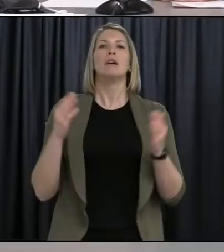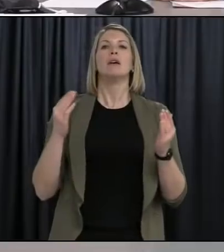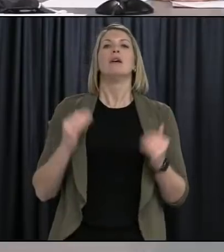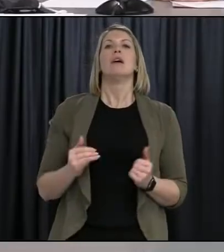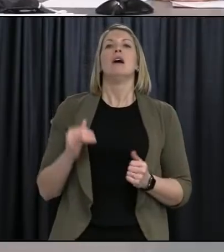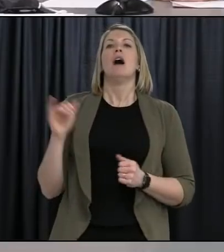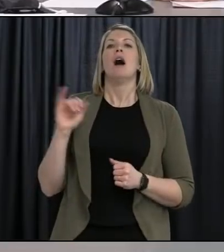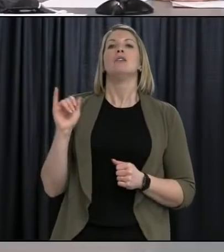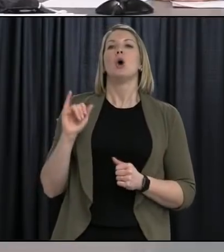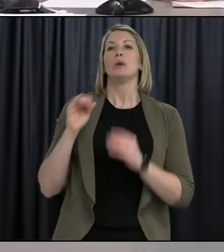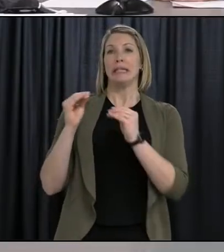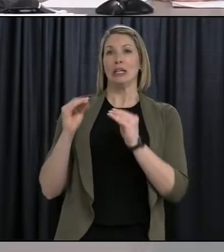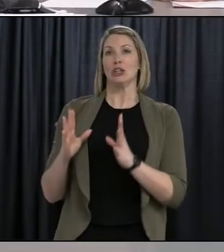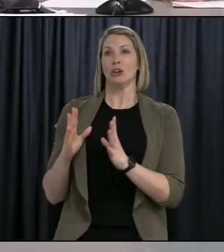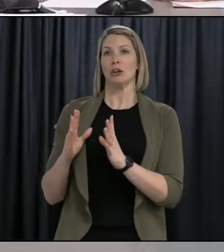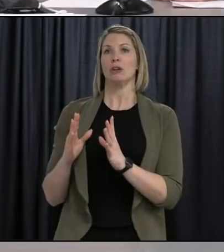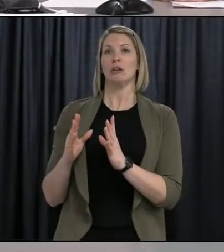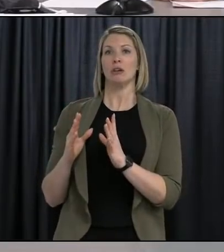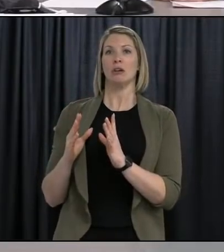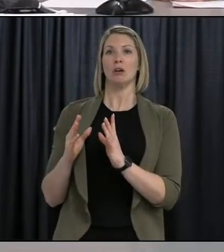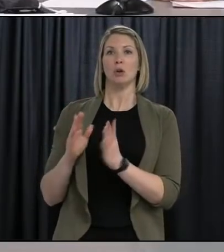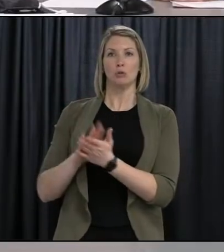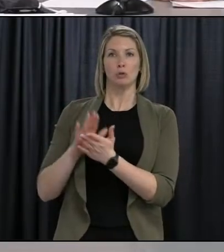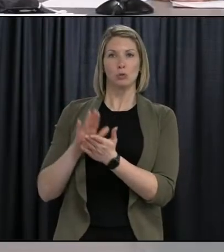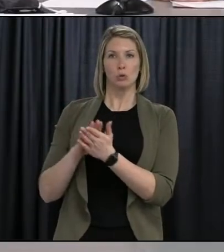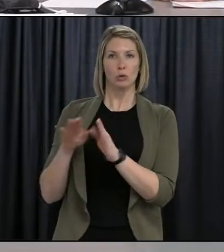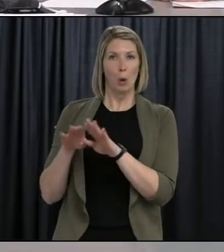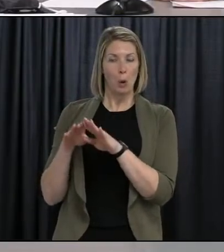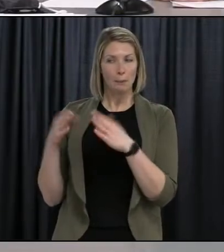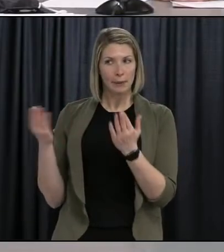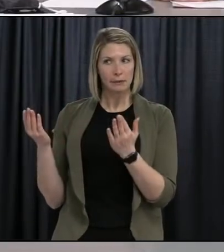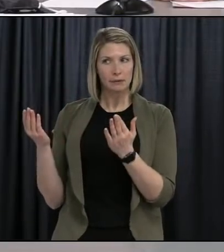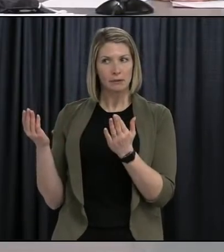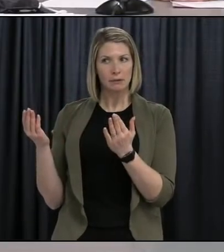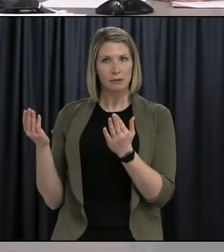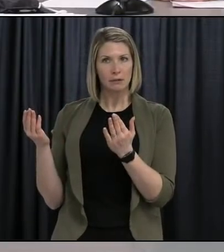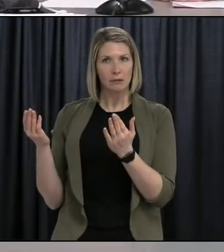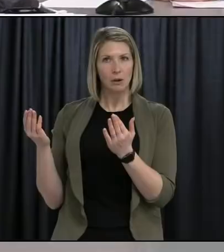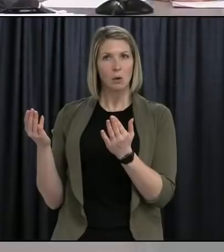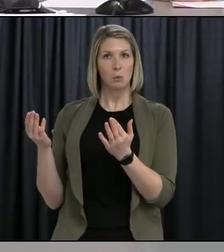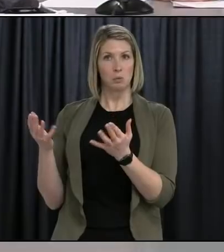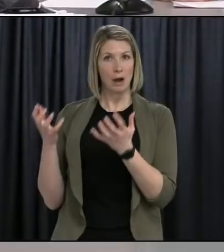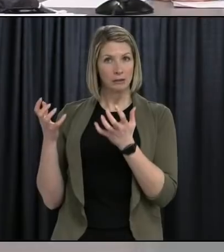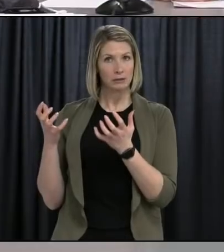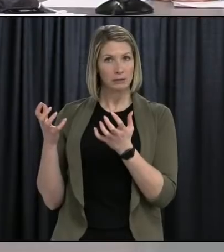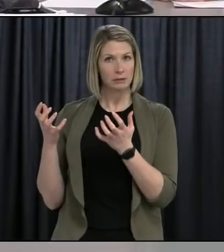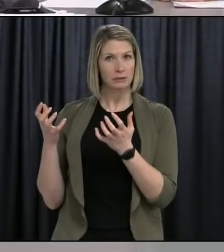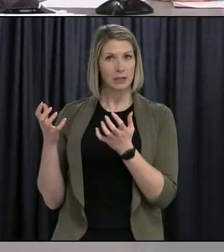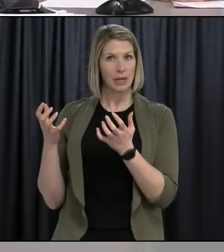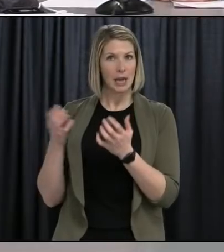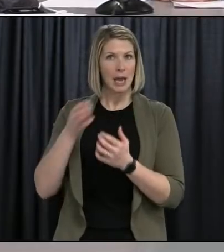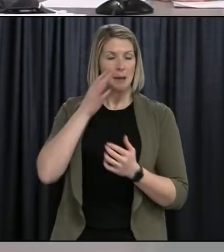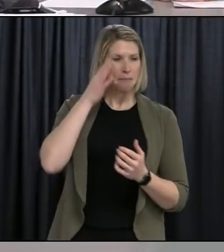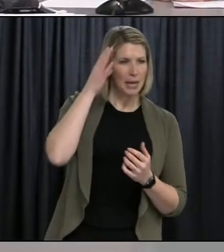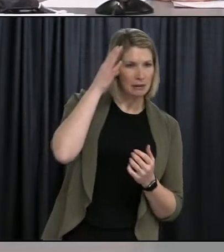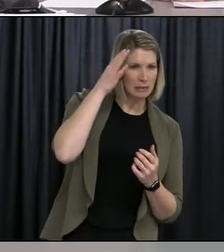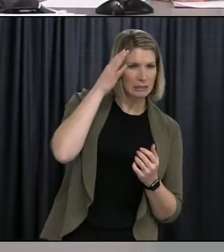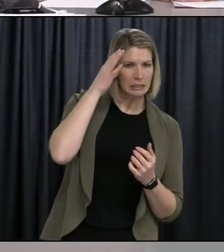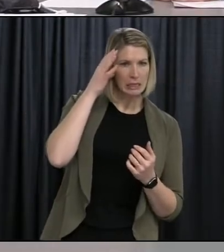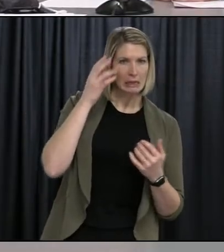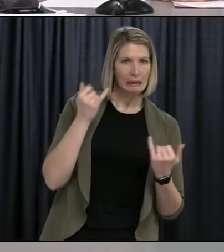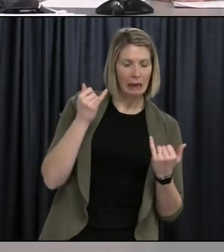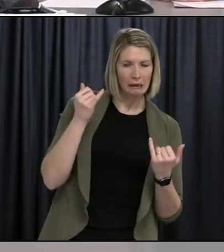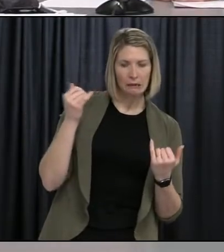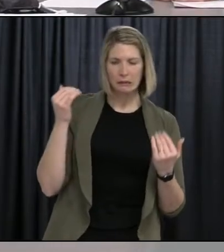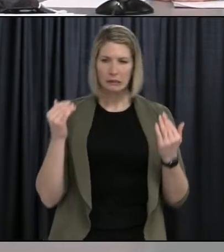on childcare and essential workers and parents trying to balance work and home and all the rest of it, they are making a case now